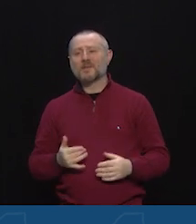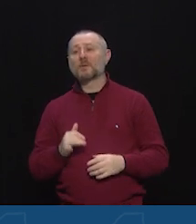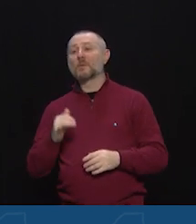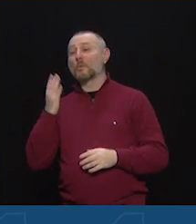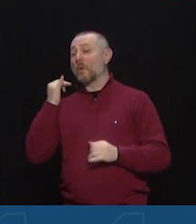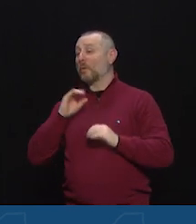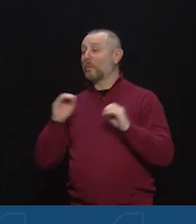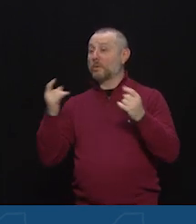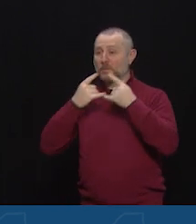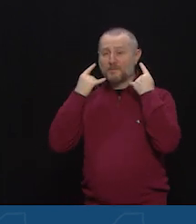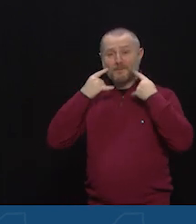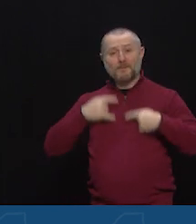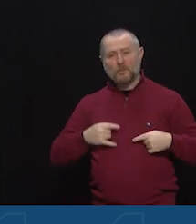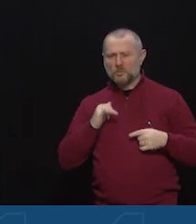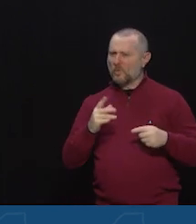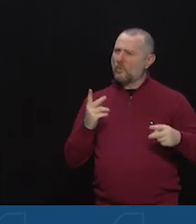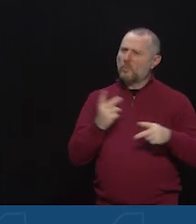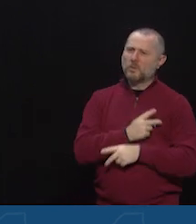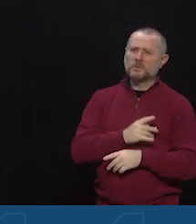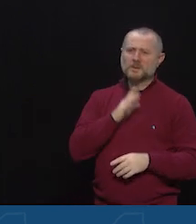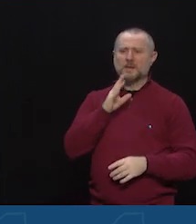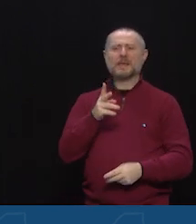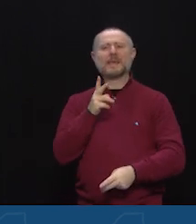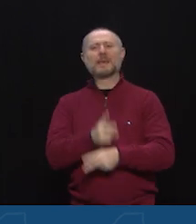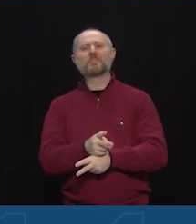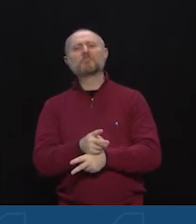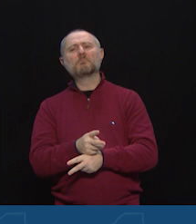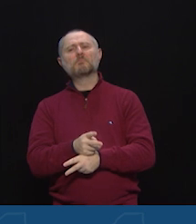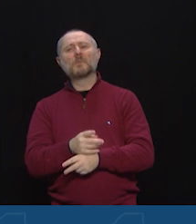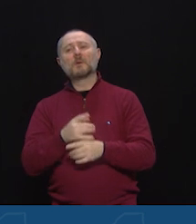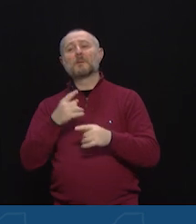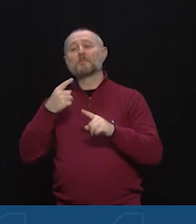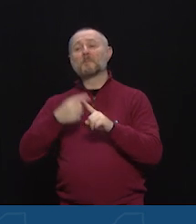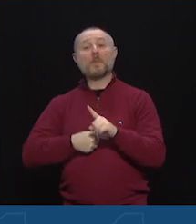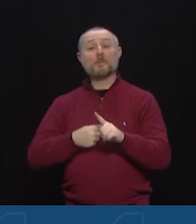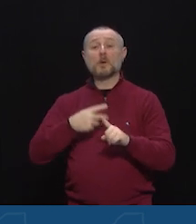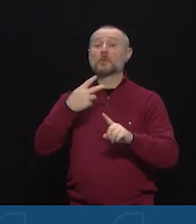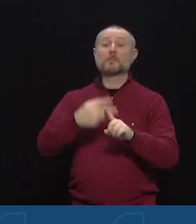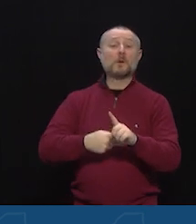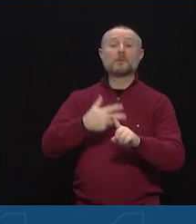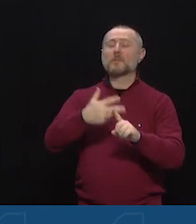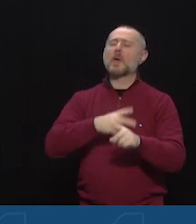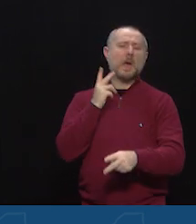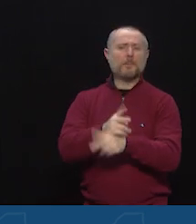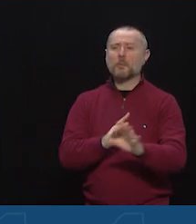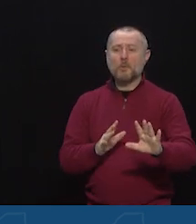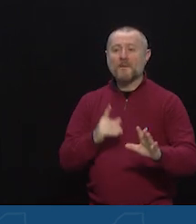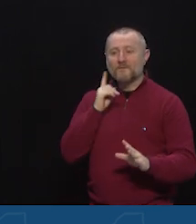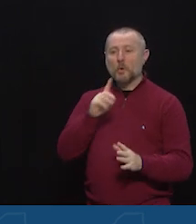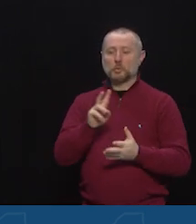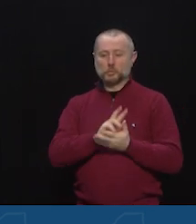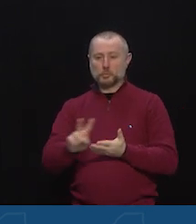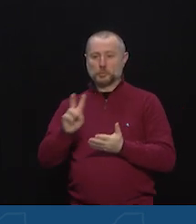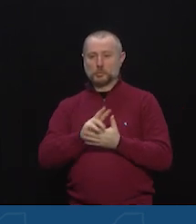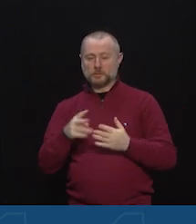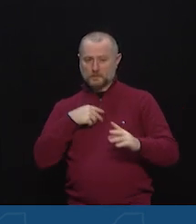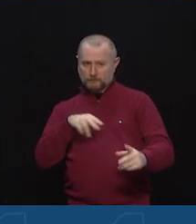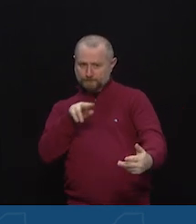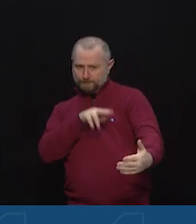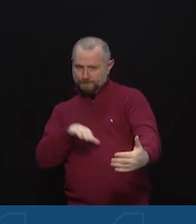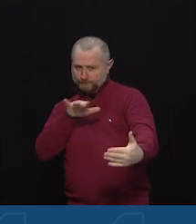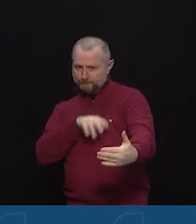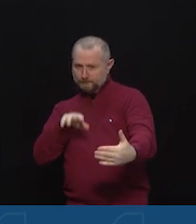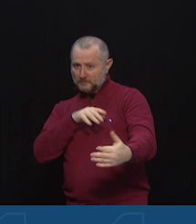but we're going to continue doing this not by month, not by 3 months. We're going to do it every 2 weeks now, so we can be ready to